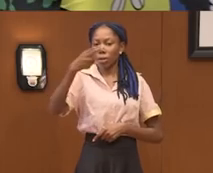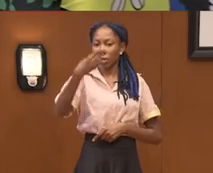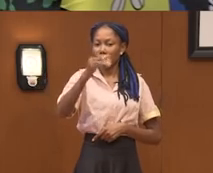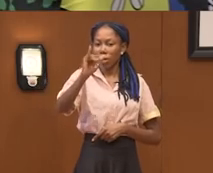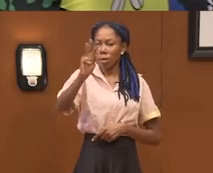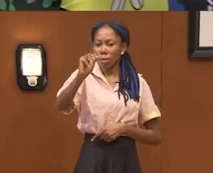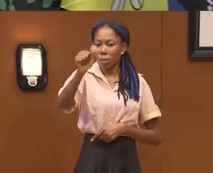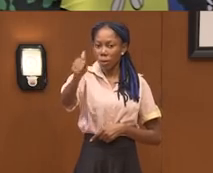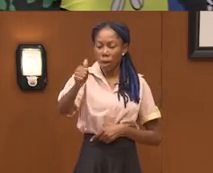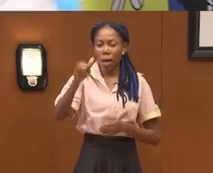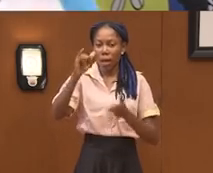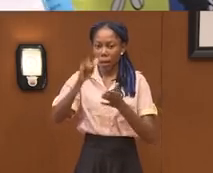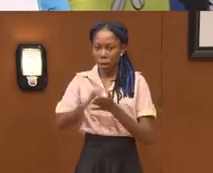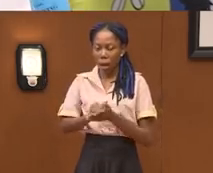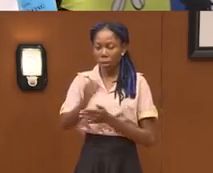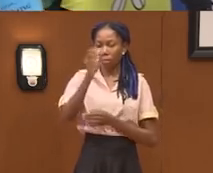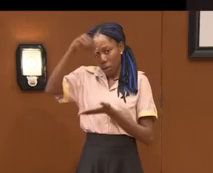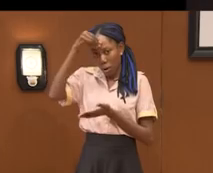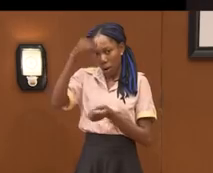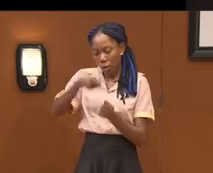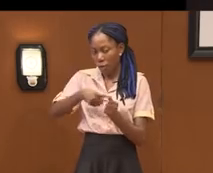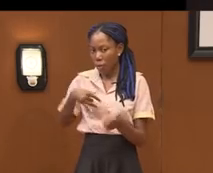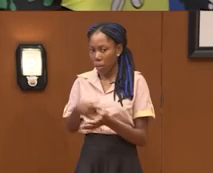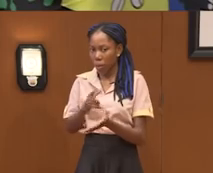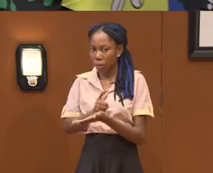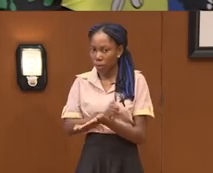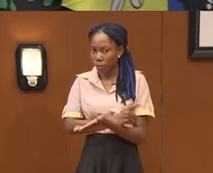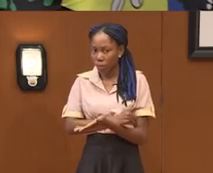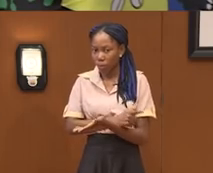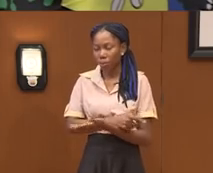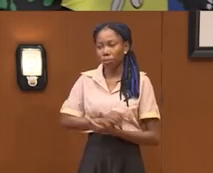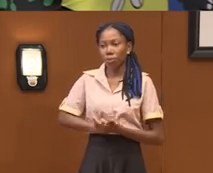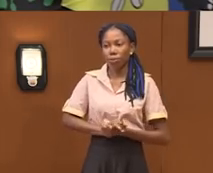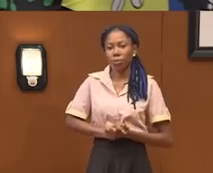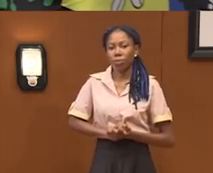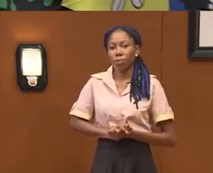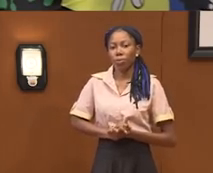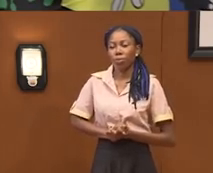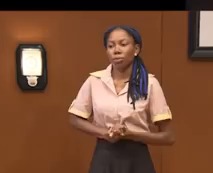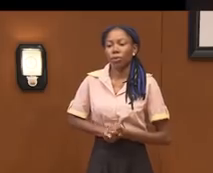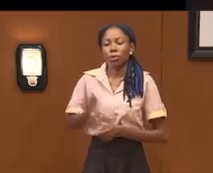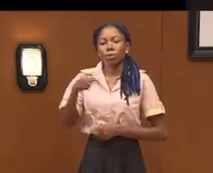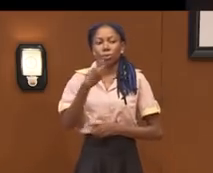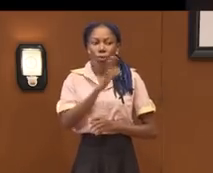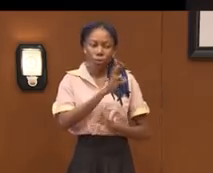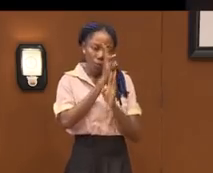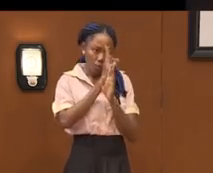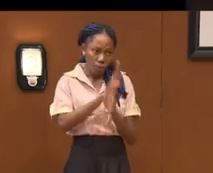witnessed for him. You have something to say? What is that? Your Honor,